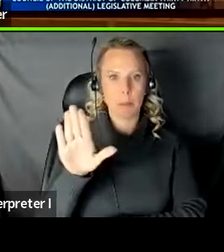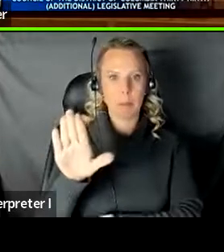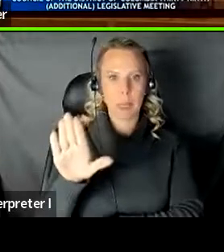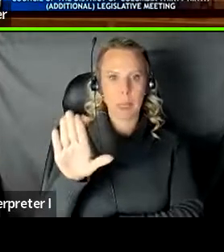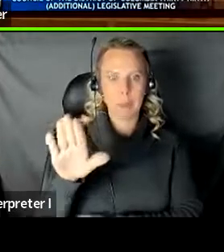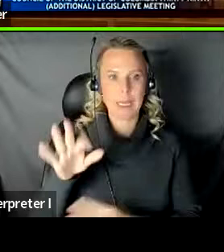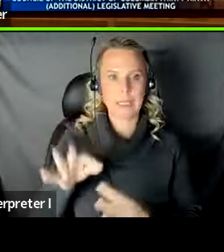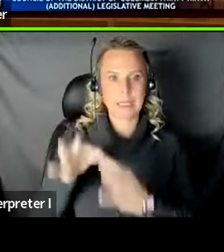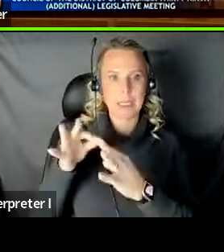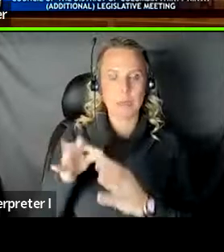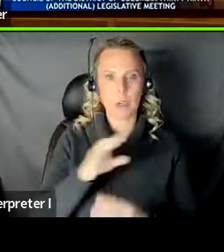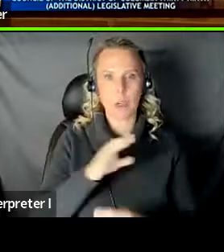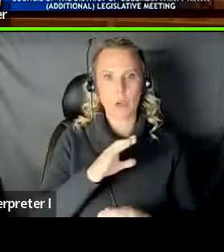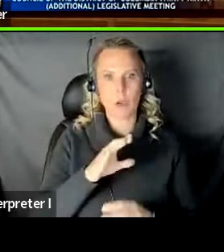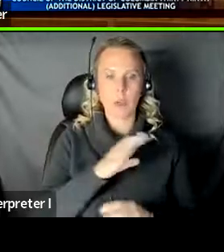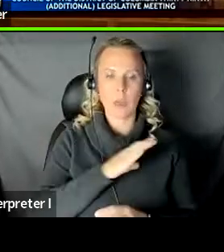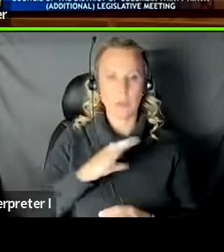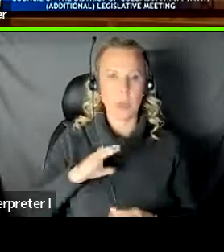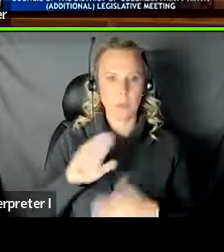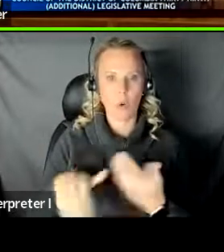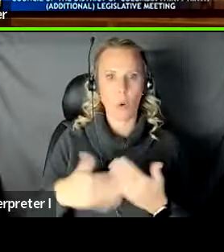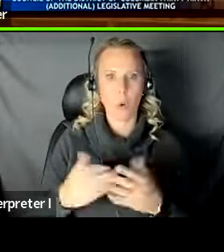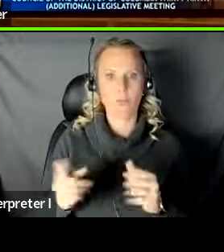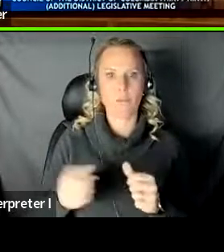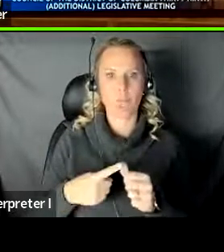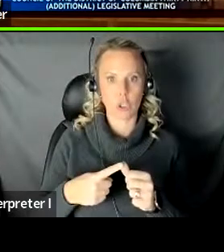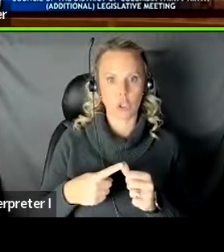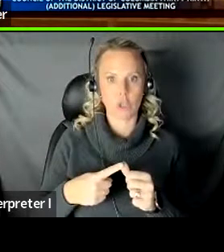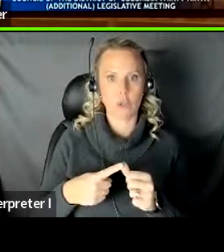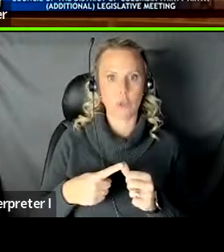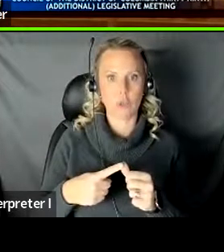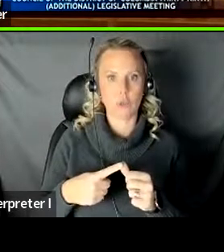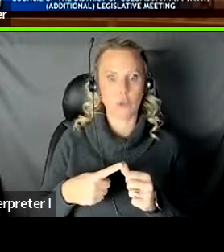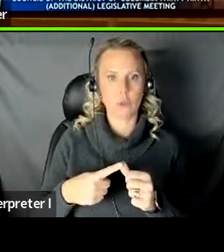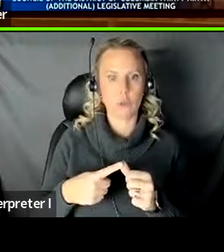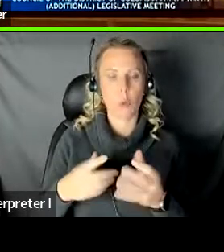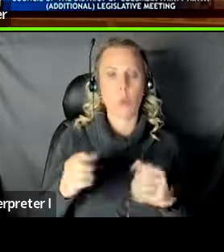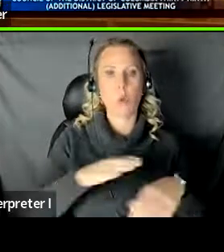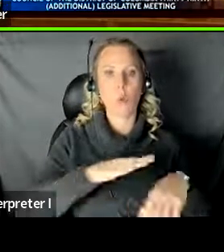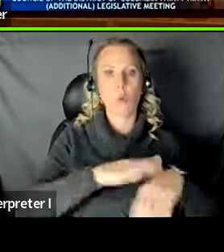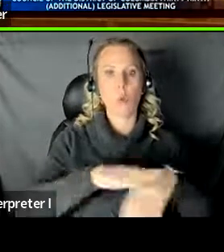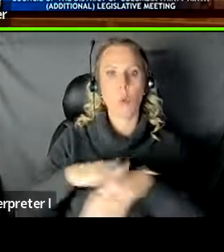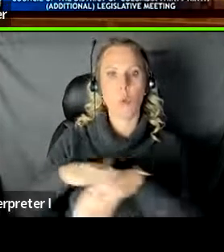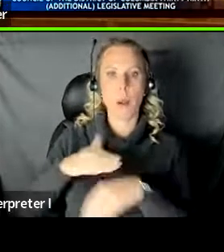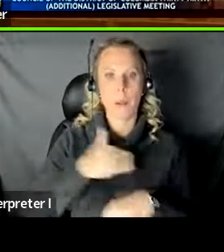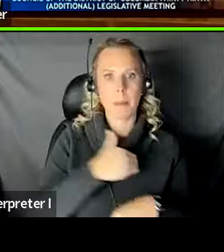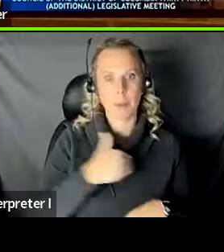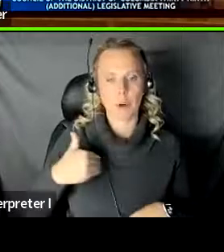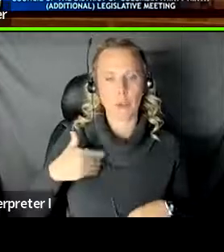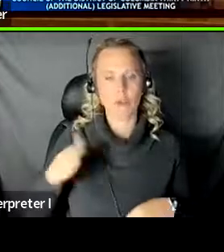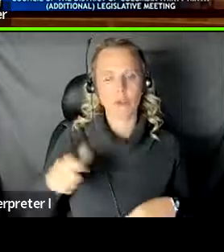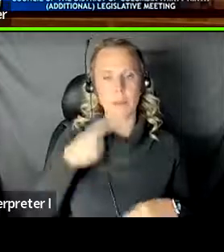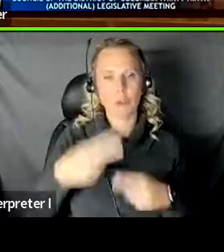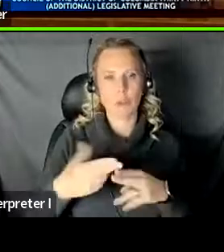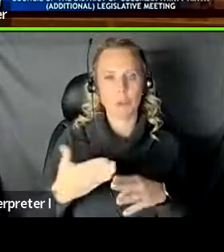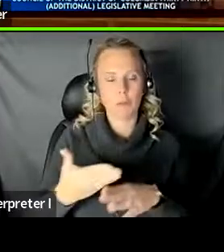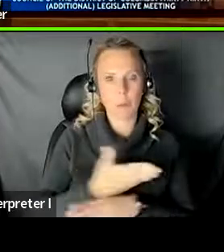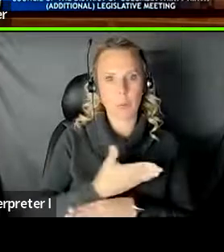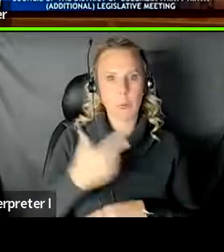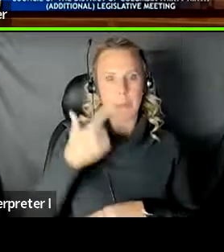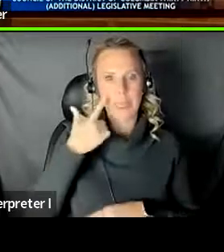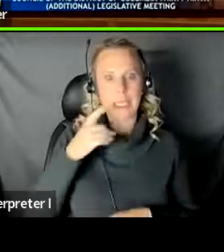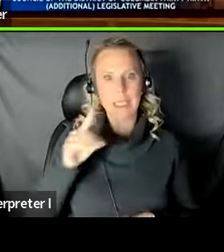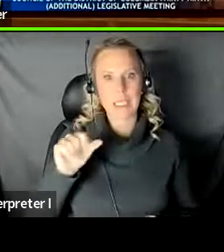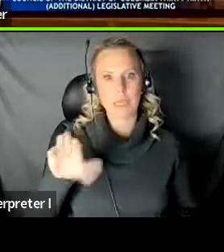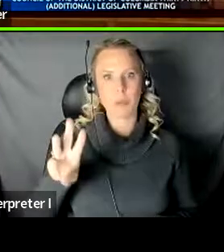except that there will be a committee of the whole first. I do want to warn members, and I should have said this earlier, because